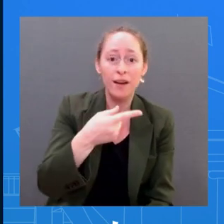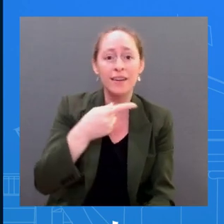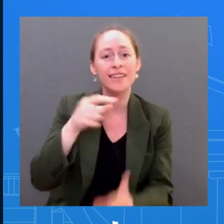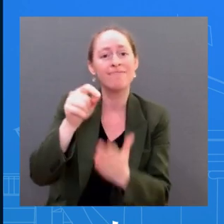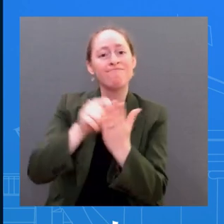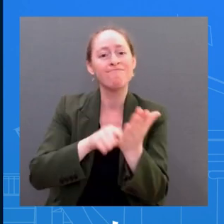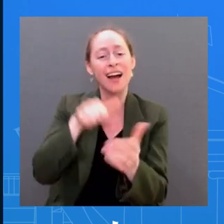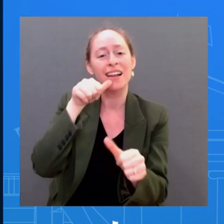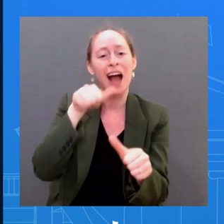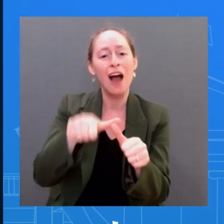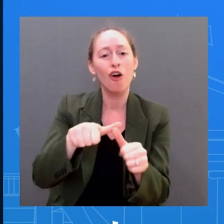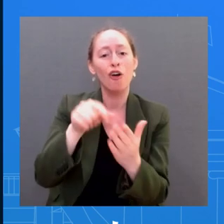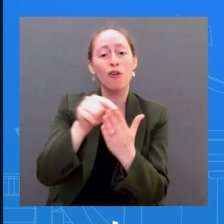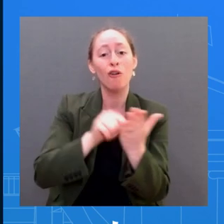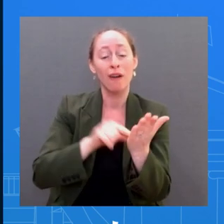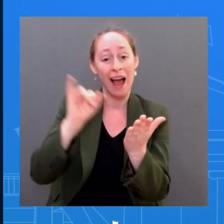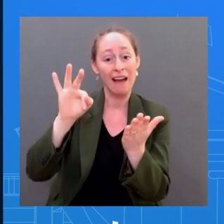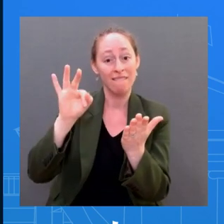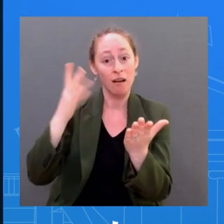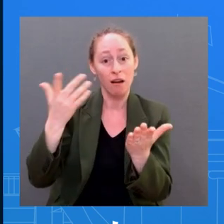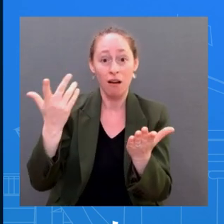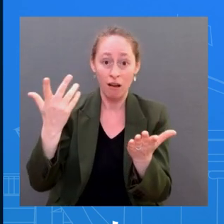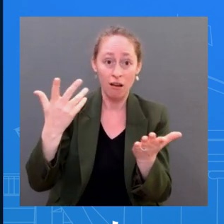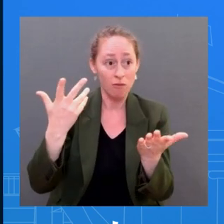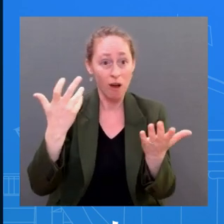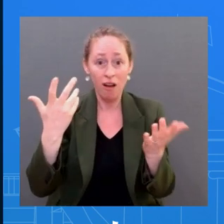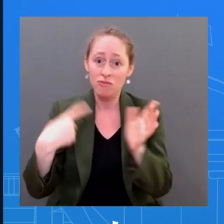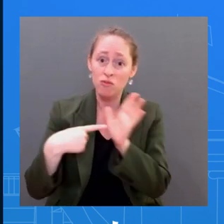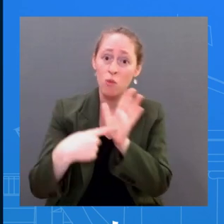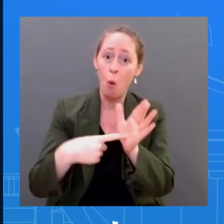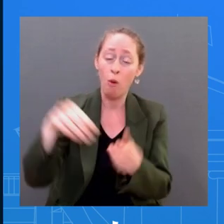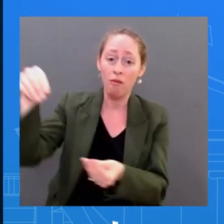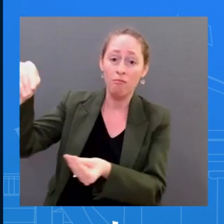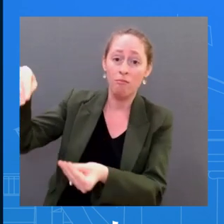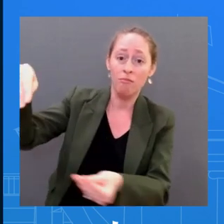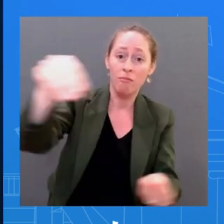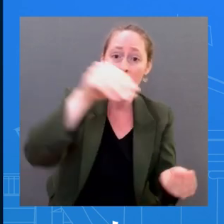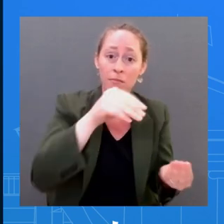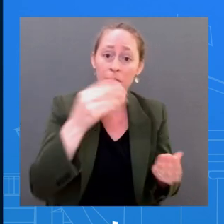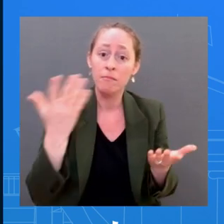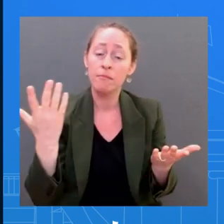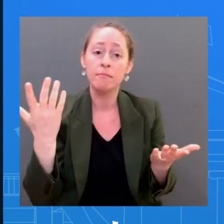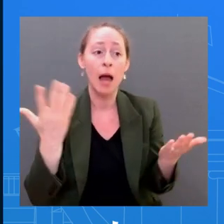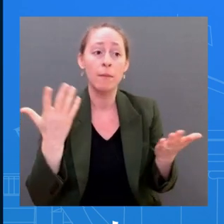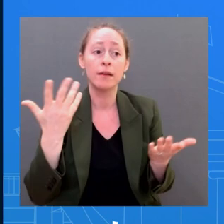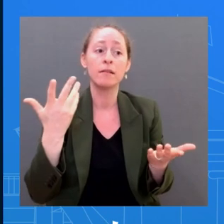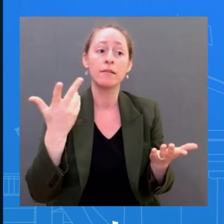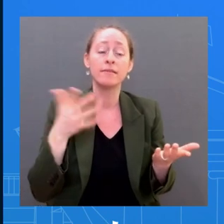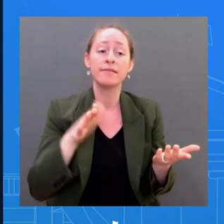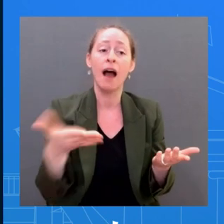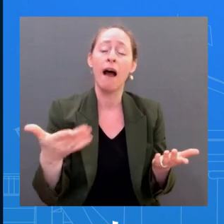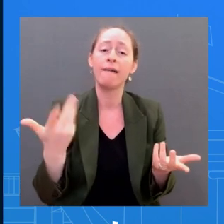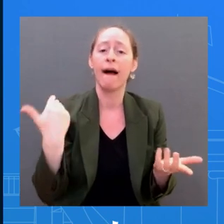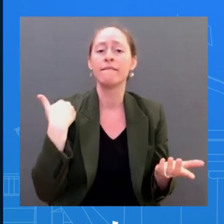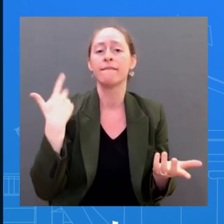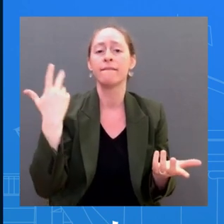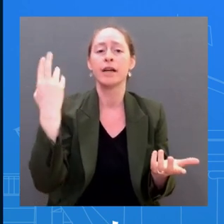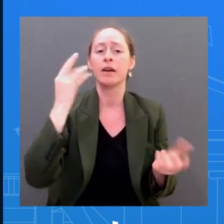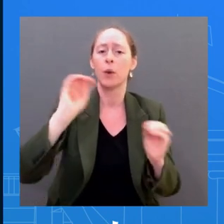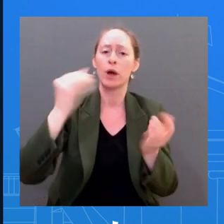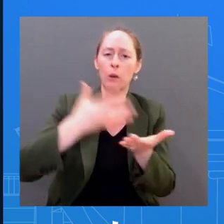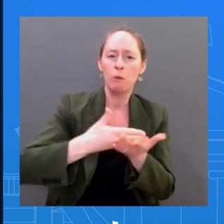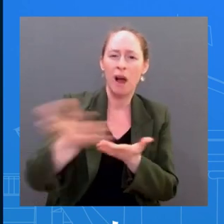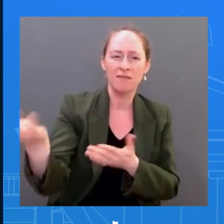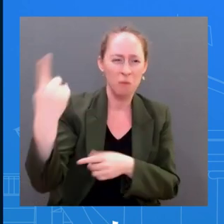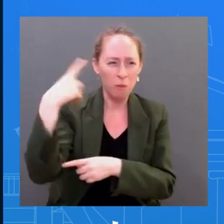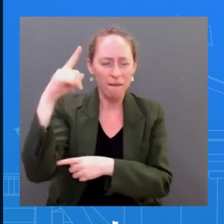mean her dying had a point and wasn't pointless, that it would make the loss